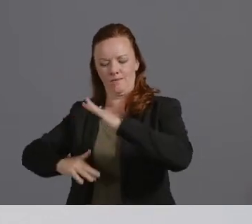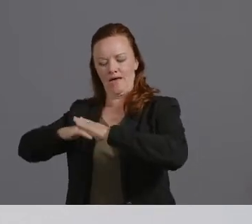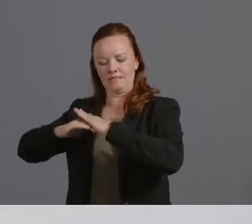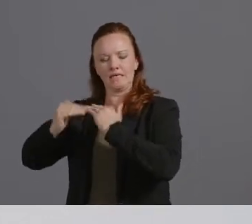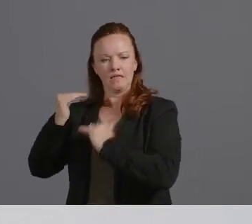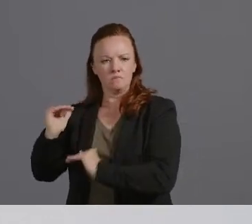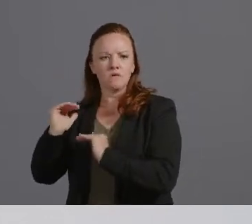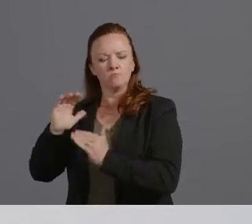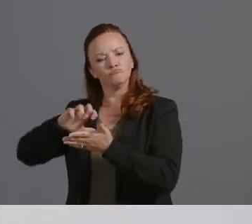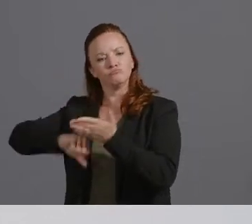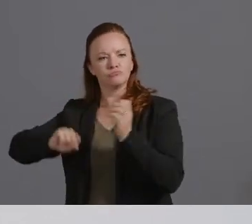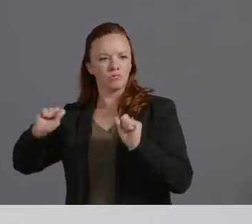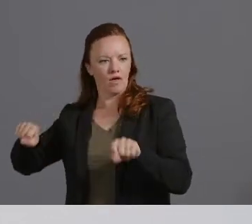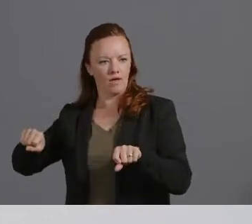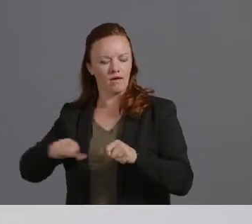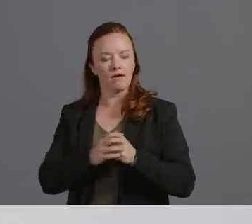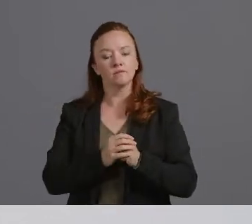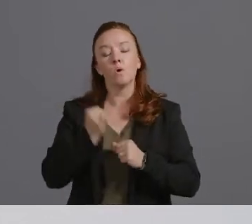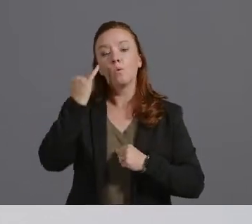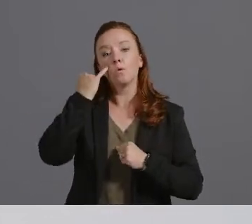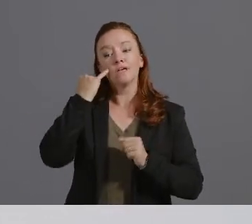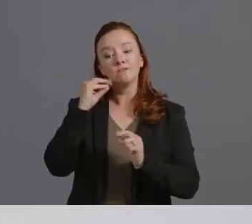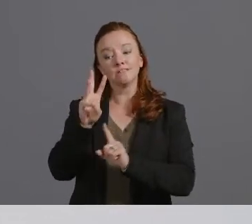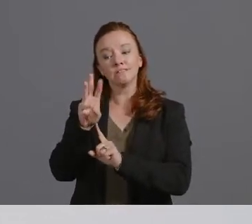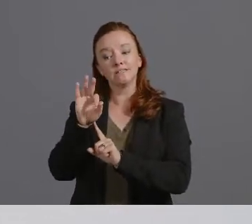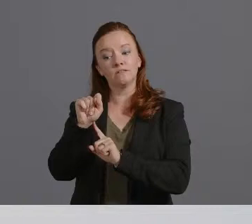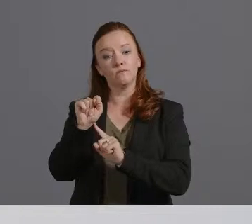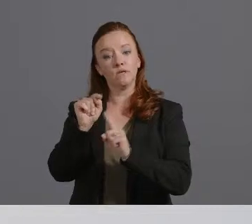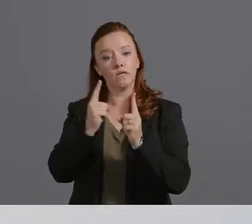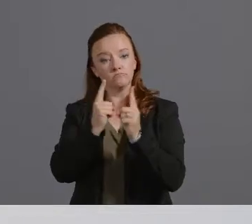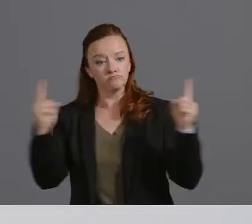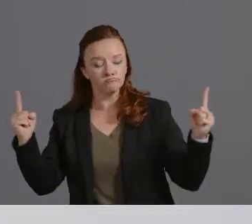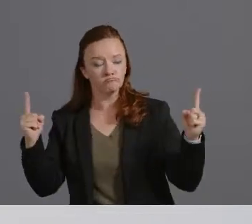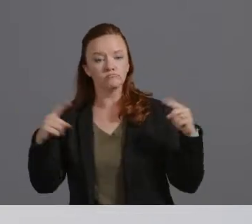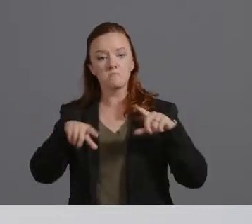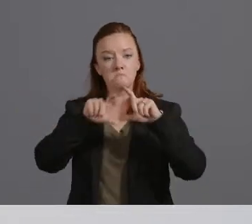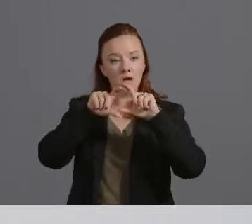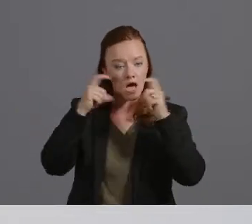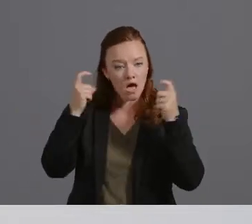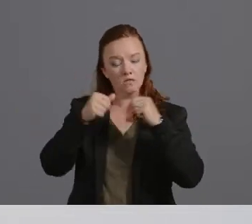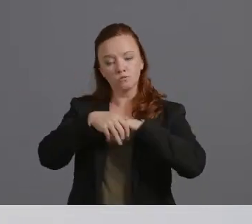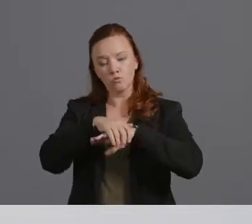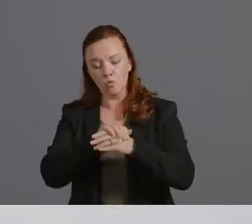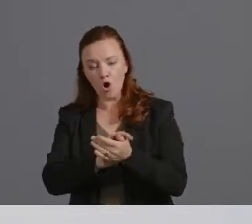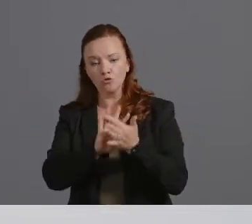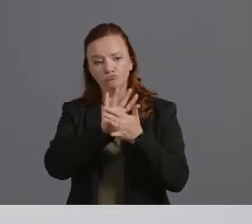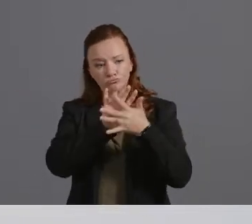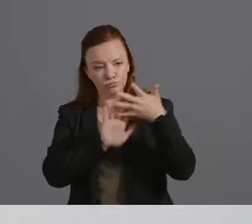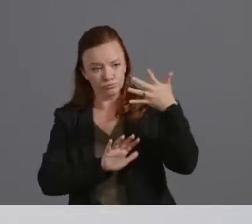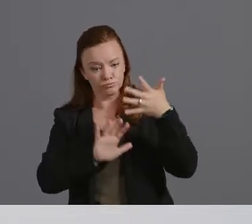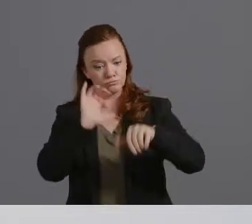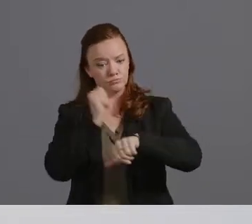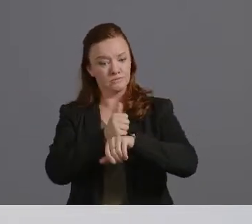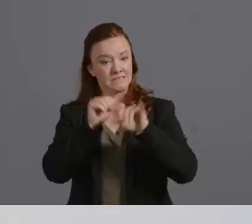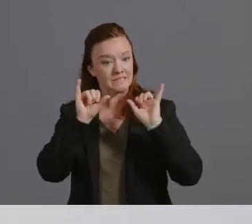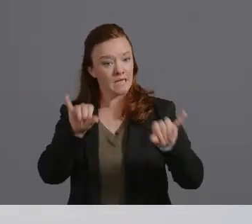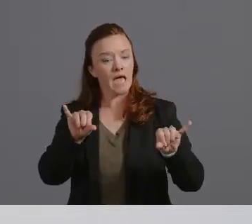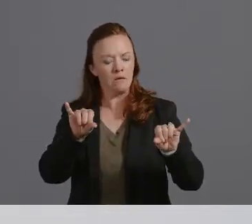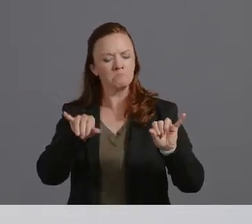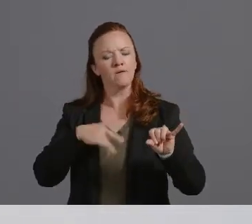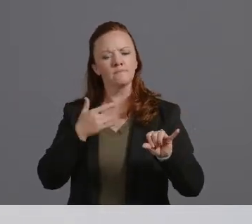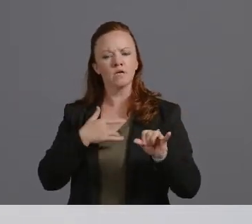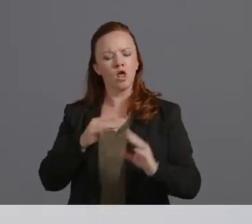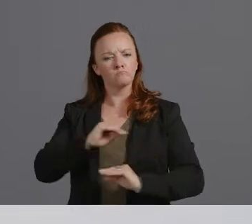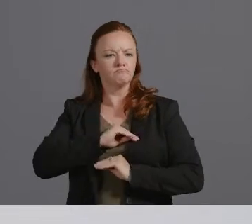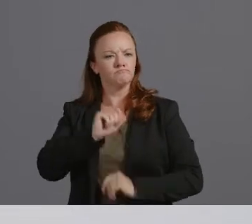are requiring the 6 feet of physical distancing and the mask wearing and those other things that we've put in there, we felt comfortable. And